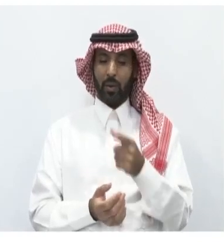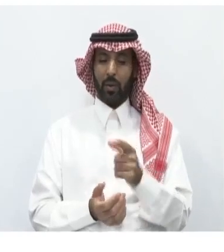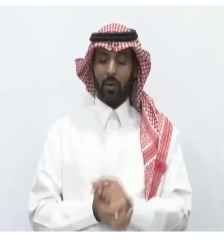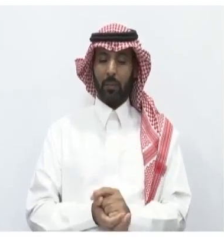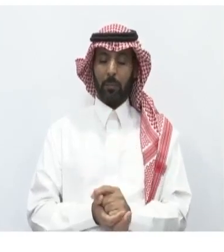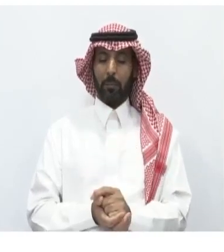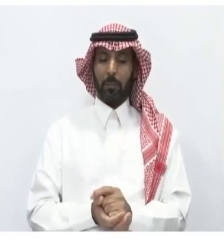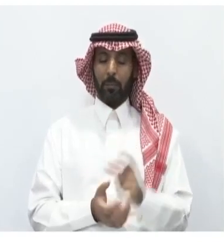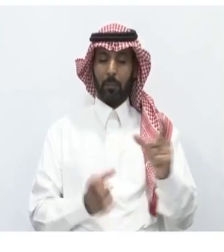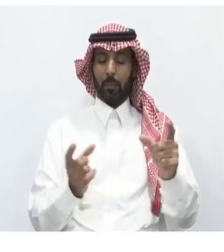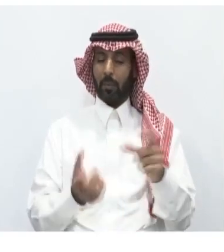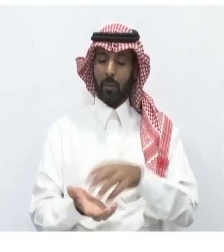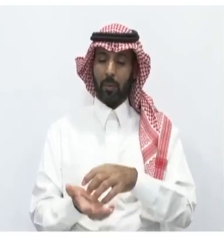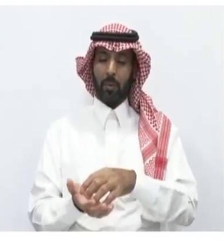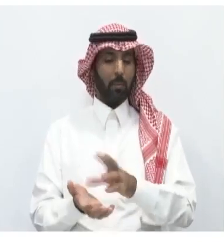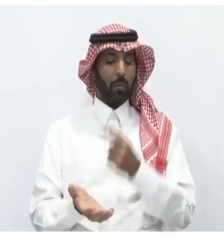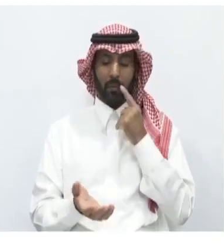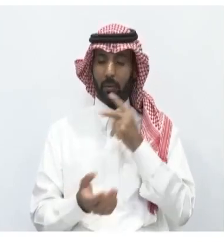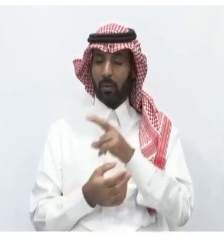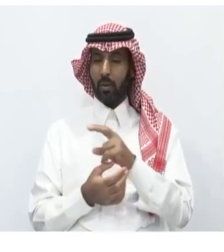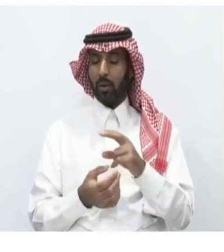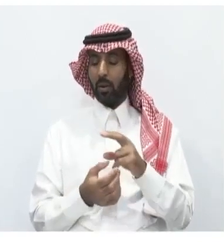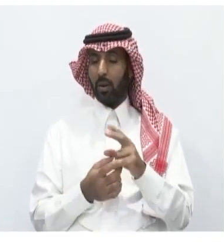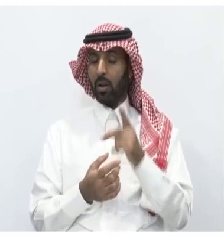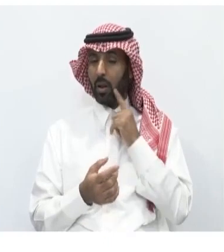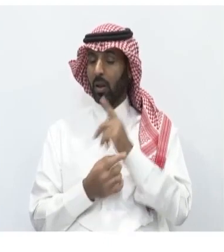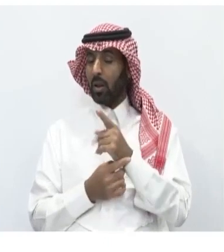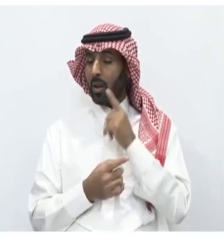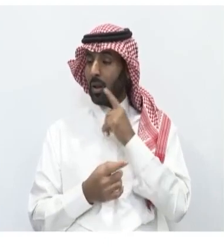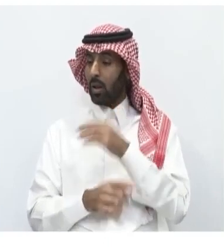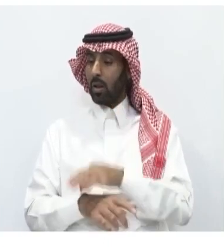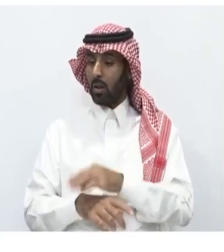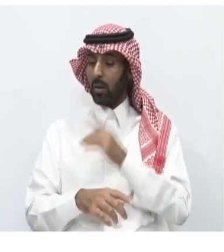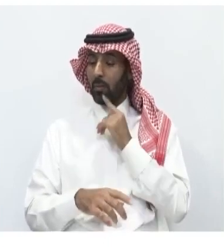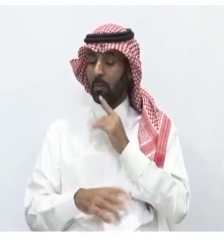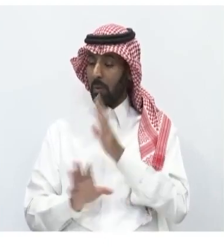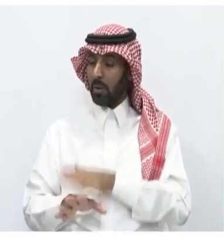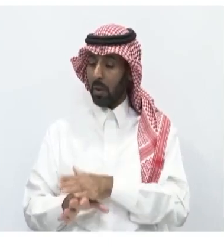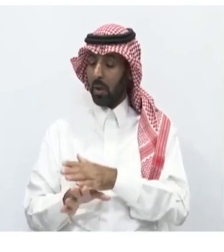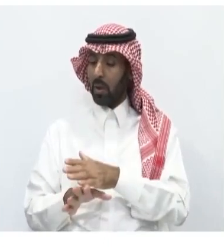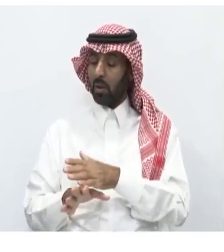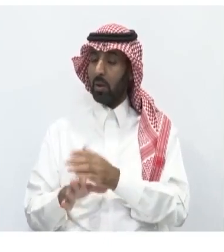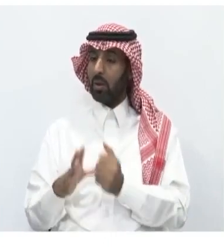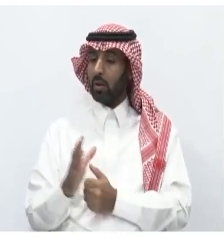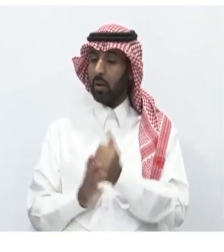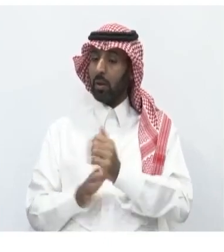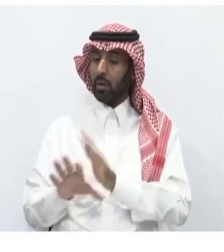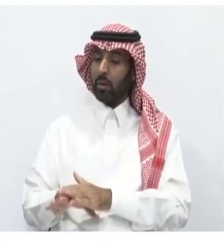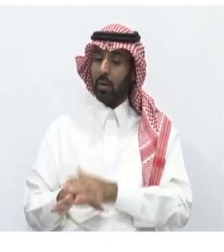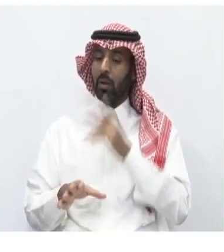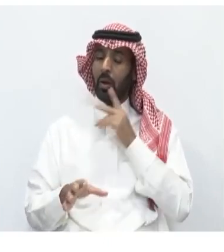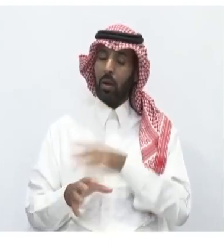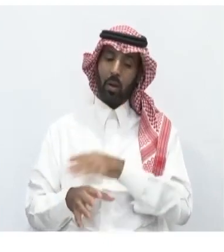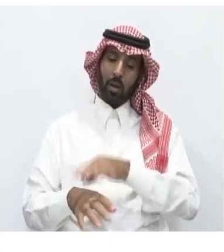scarcely rooms for us in this hotel. Some people can stay here, but other people will have to go